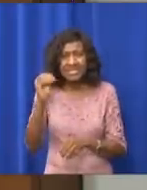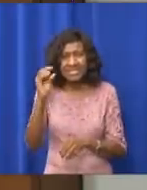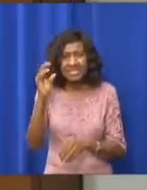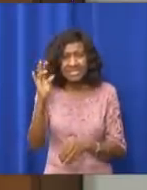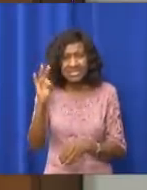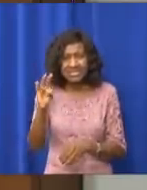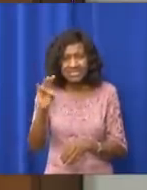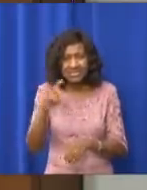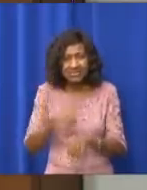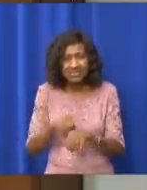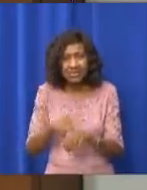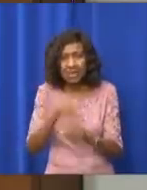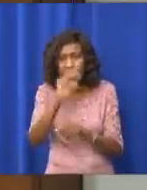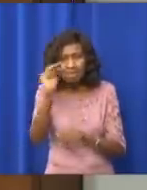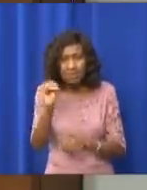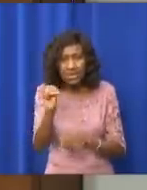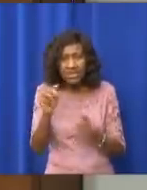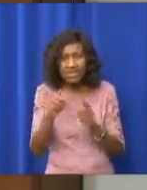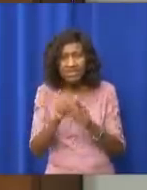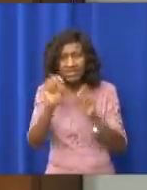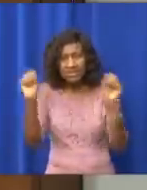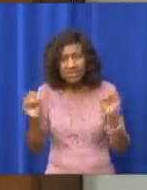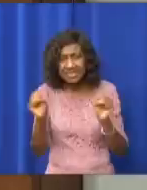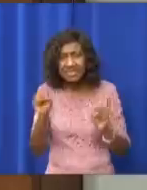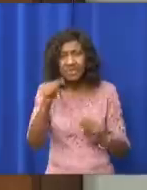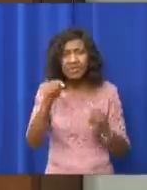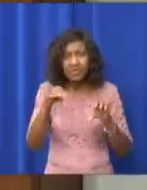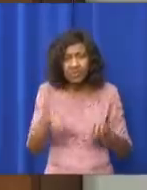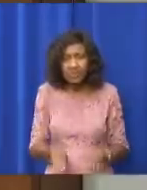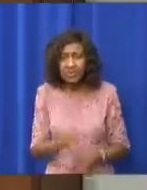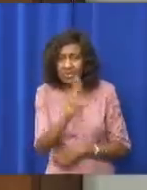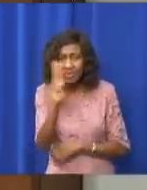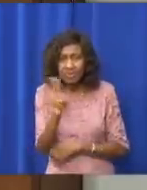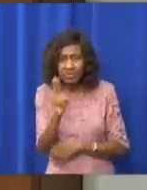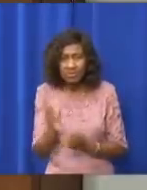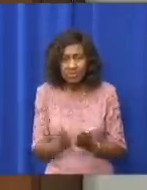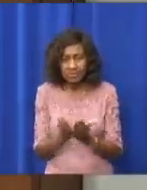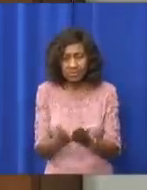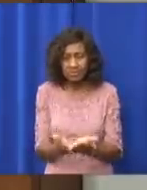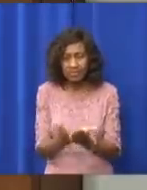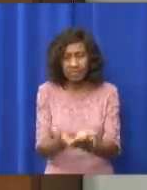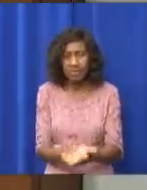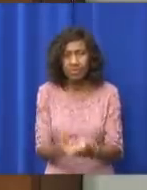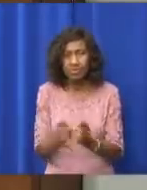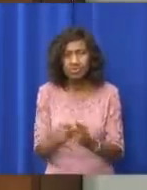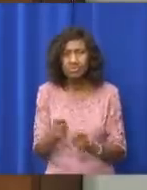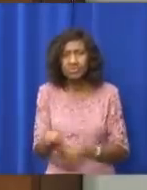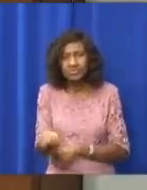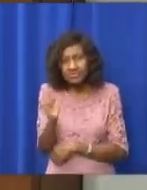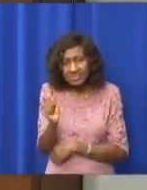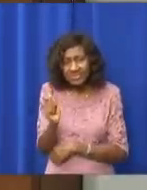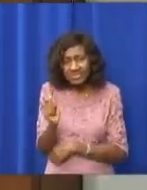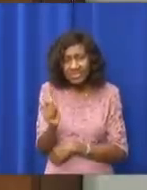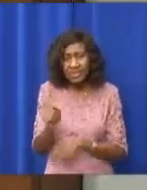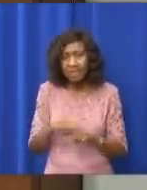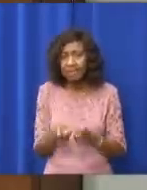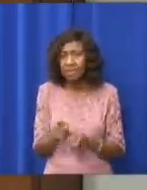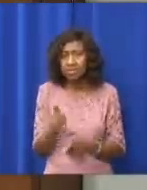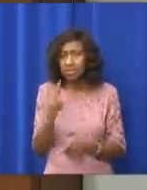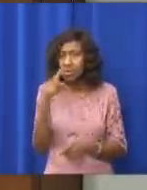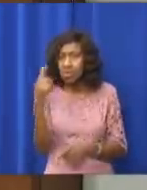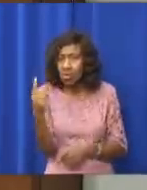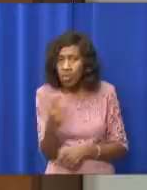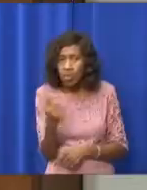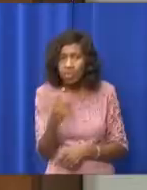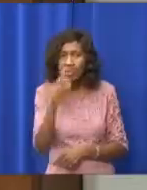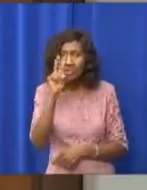to Saturday only, use of a boat for fishing is permitted, subject to the condition that no more than 2 persons can